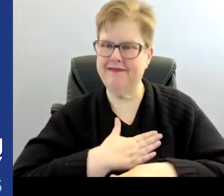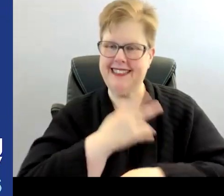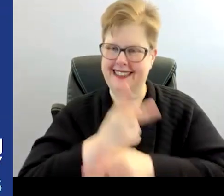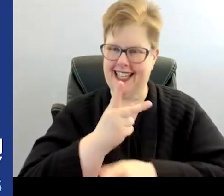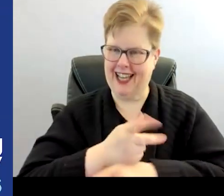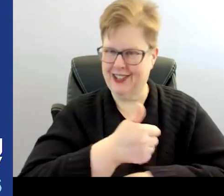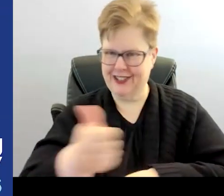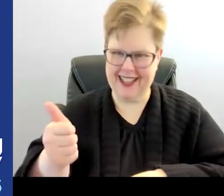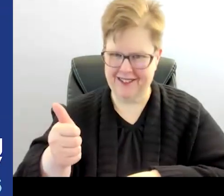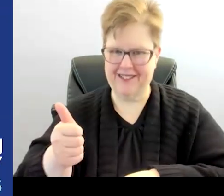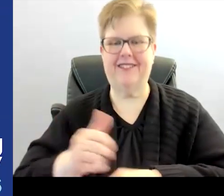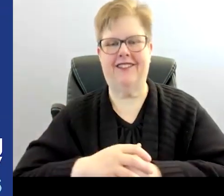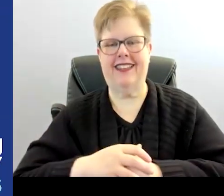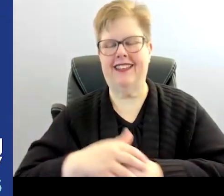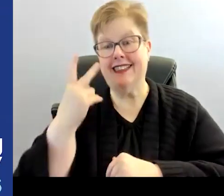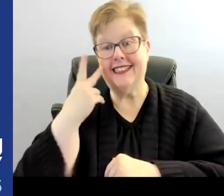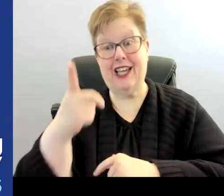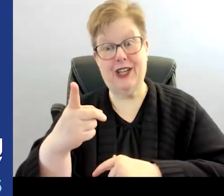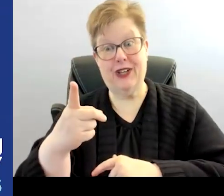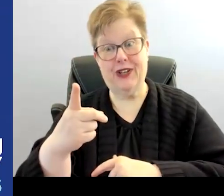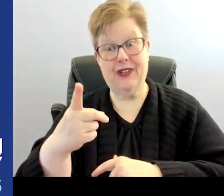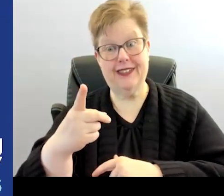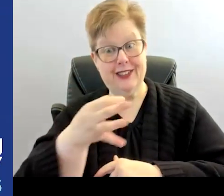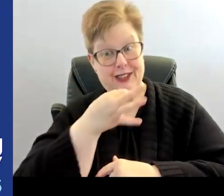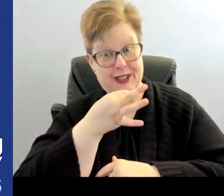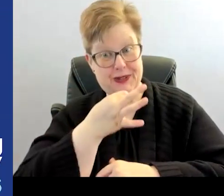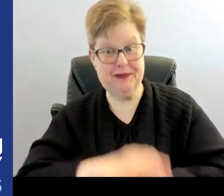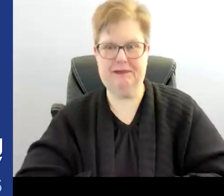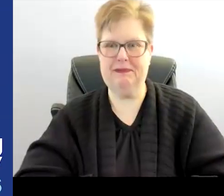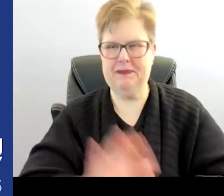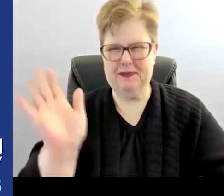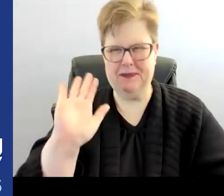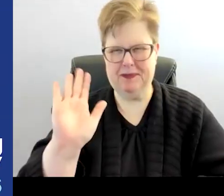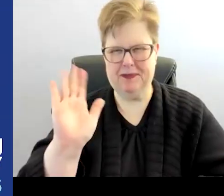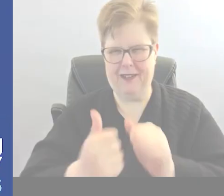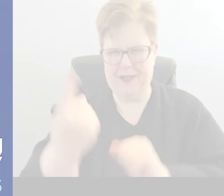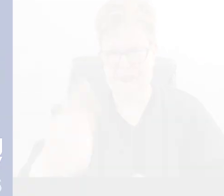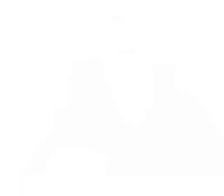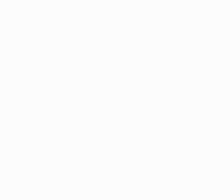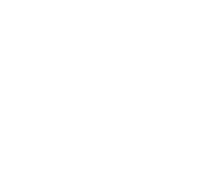good care of yourself, and I'll see you in the site soon. Bye, everybody.